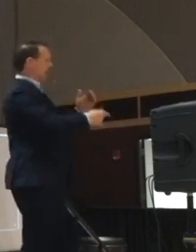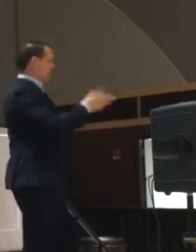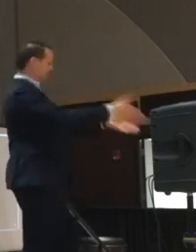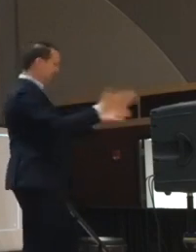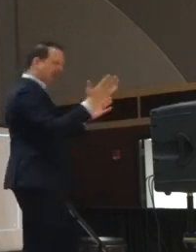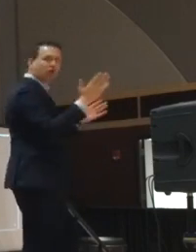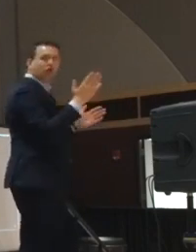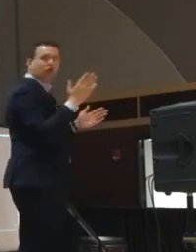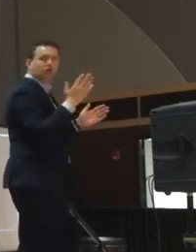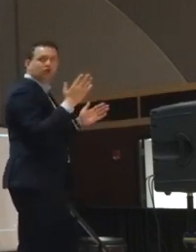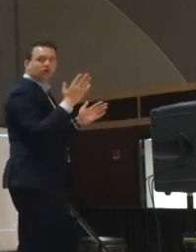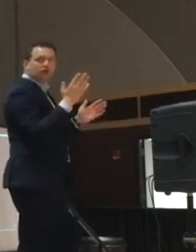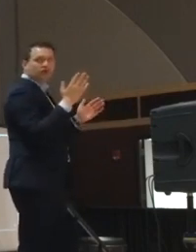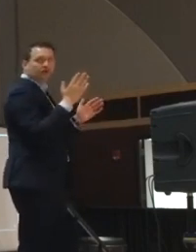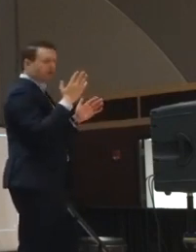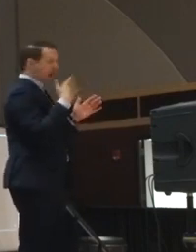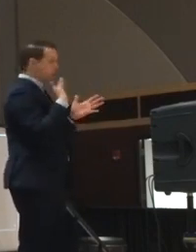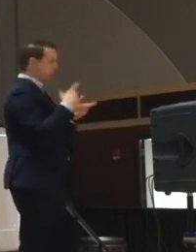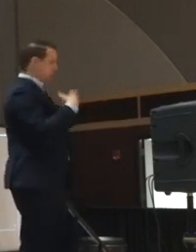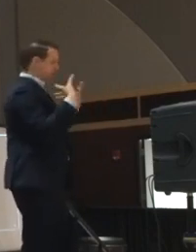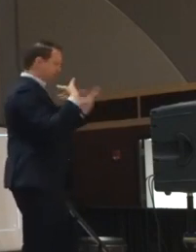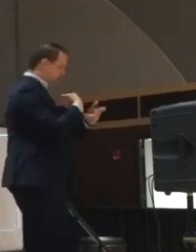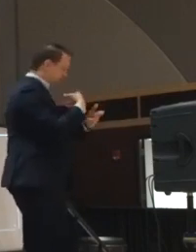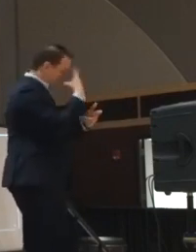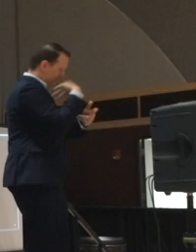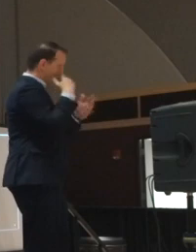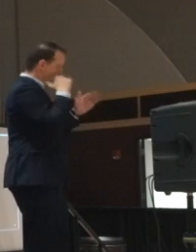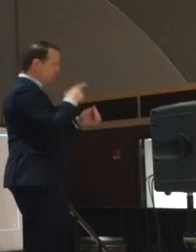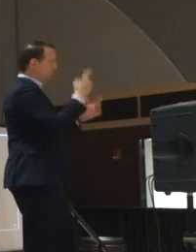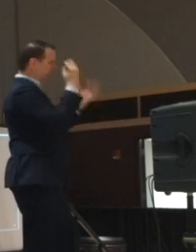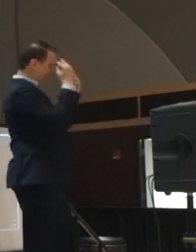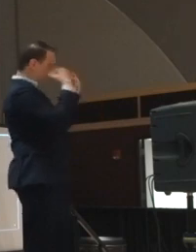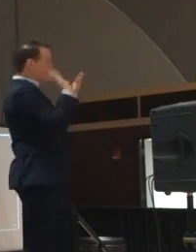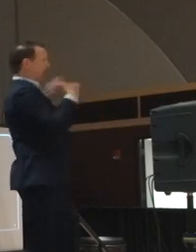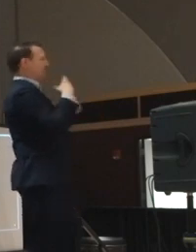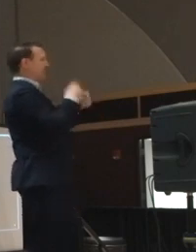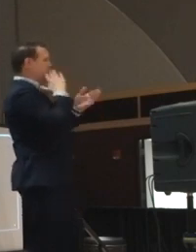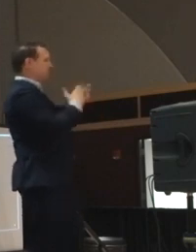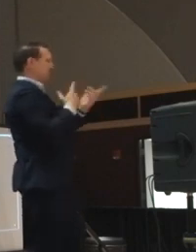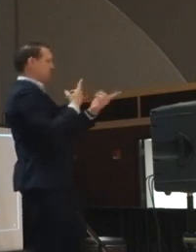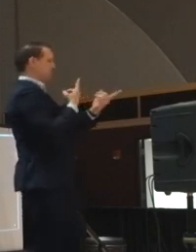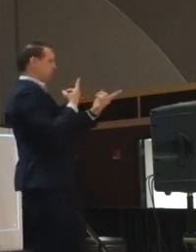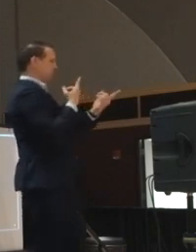there. Because I hope I got you thinking, because I want to have some time for